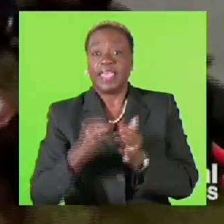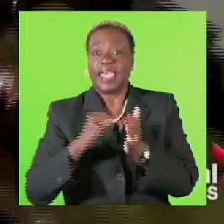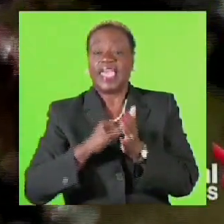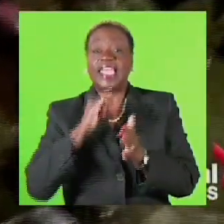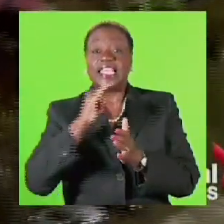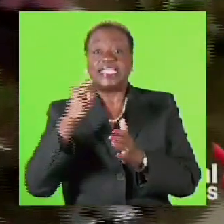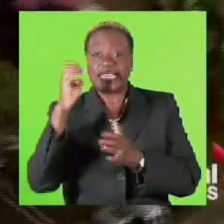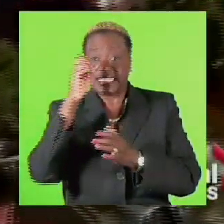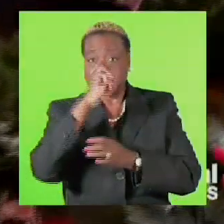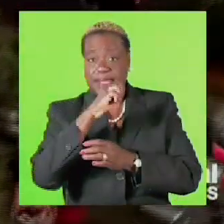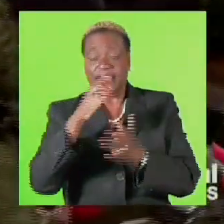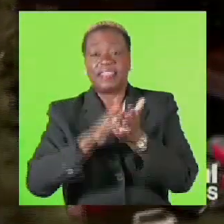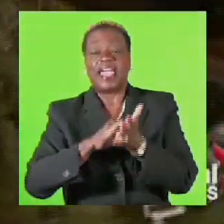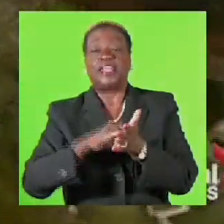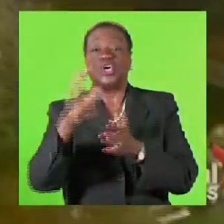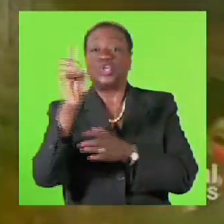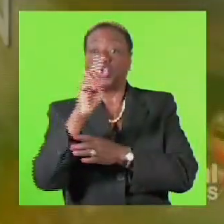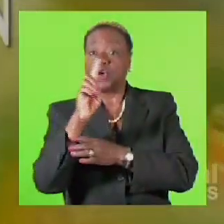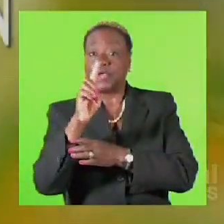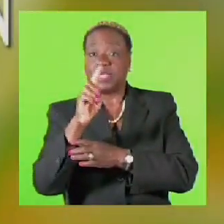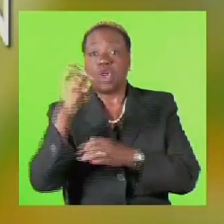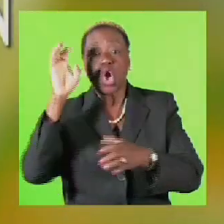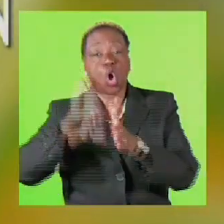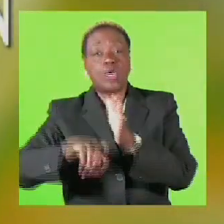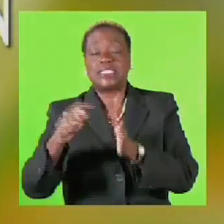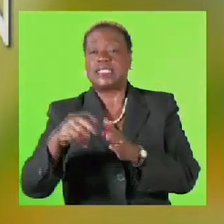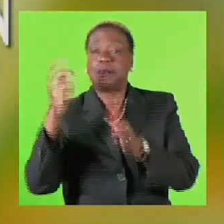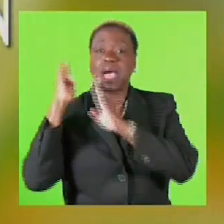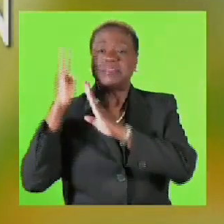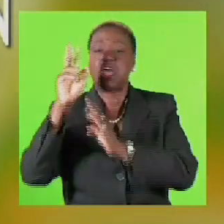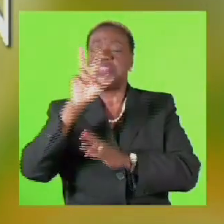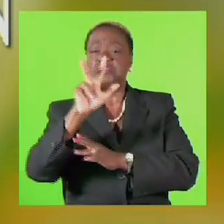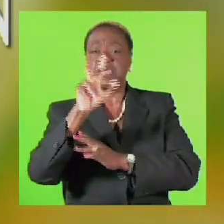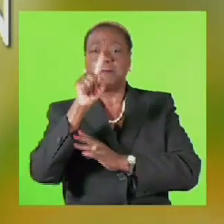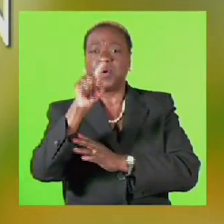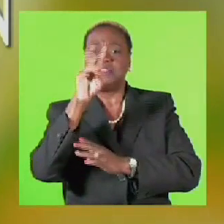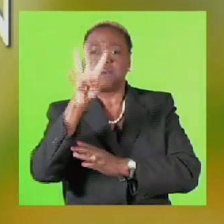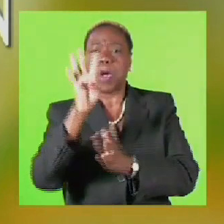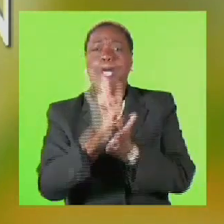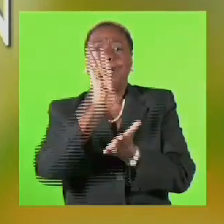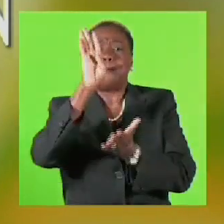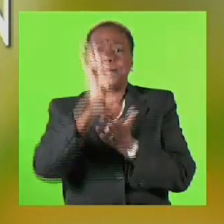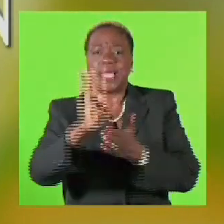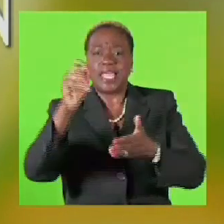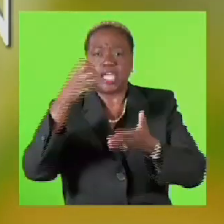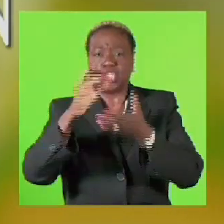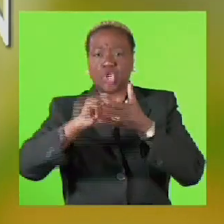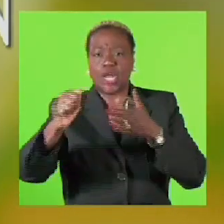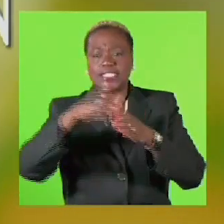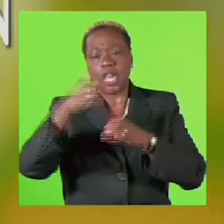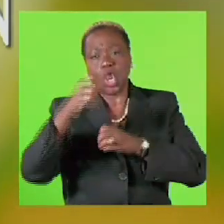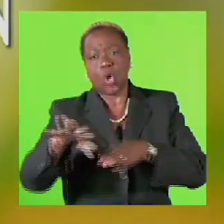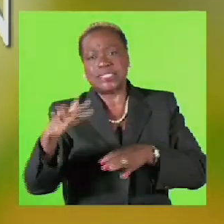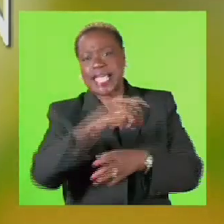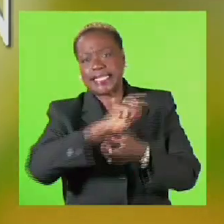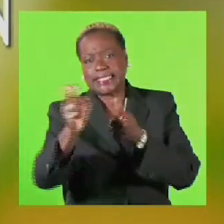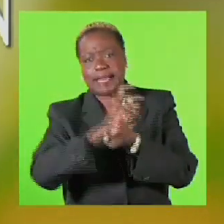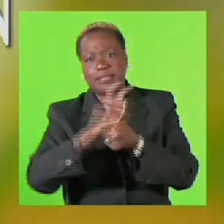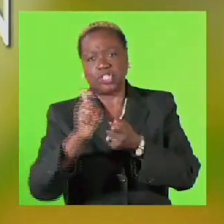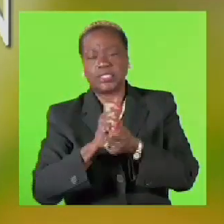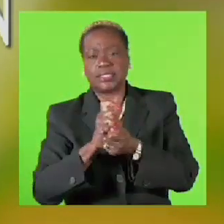It is estimated that Dorian cost the Bahamas $3.4 billion in losses and